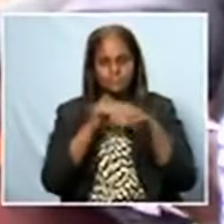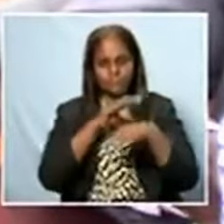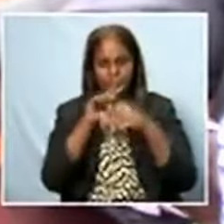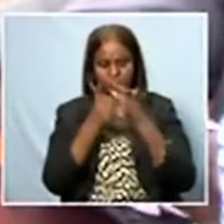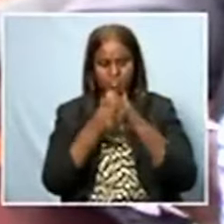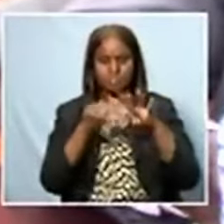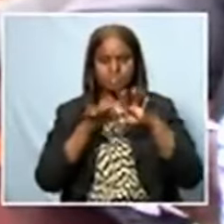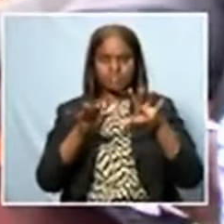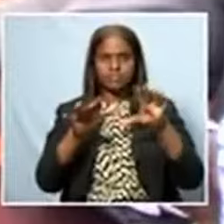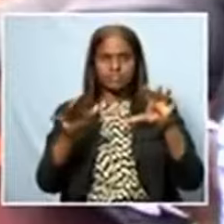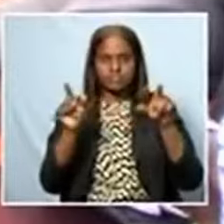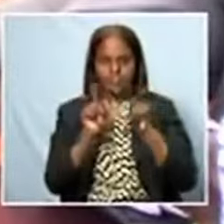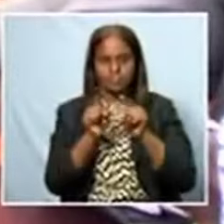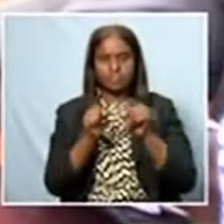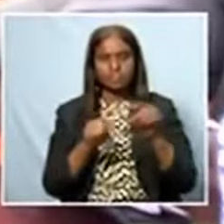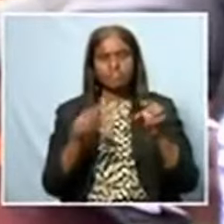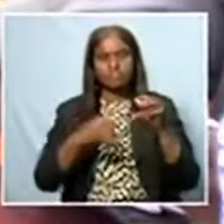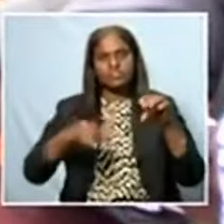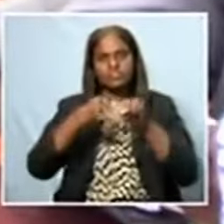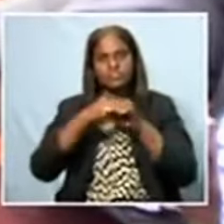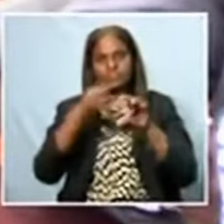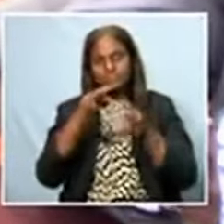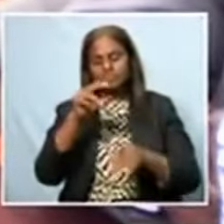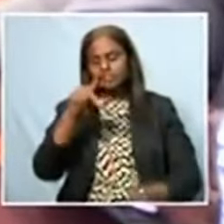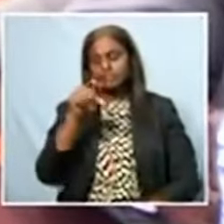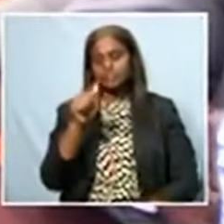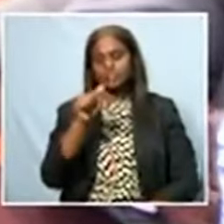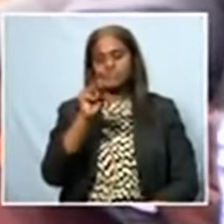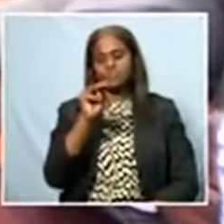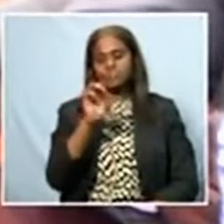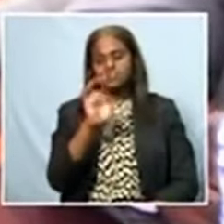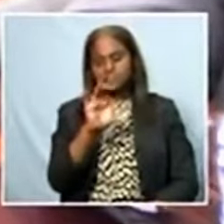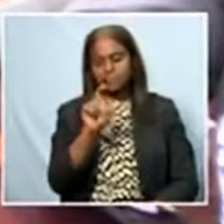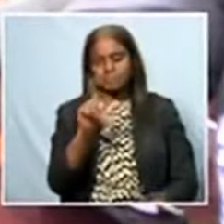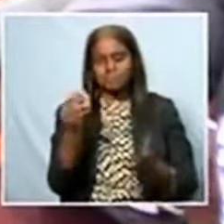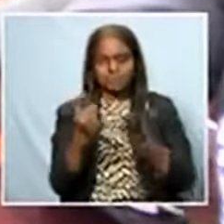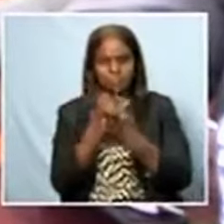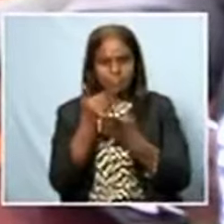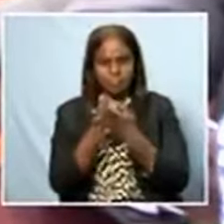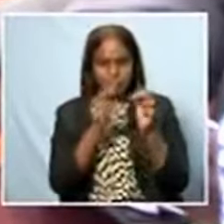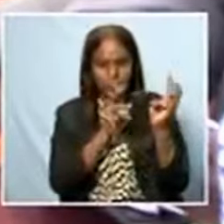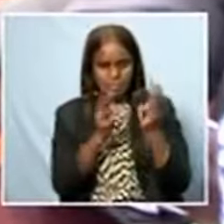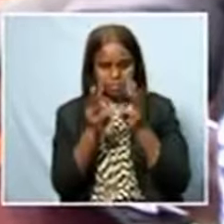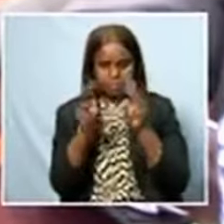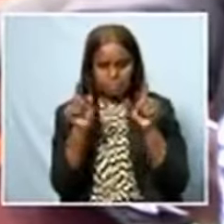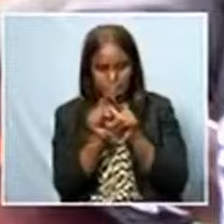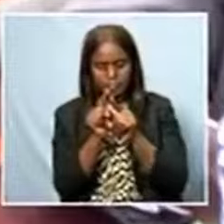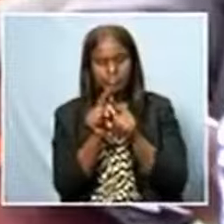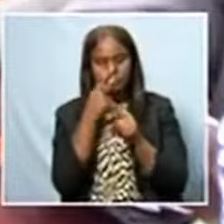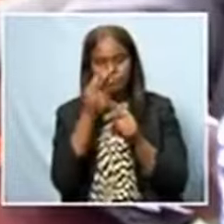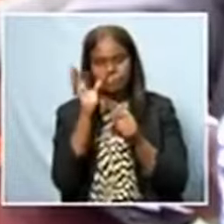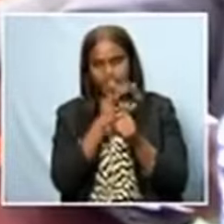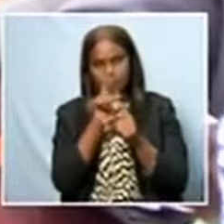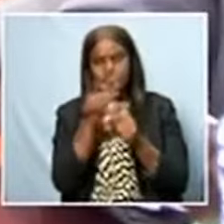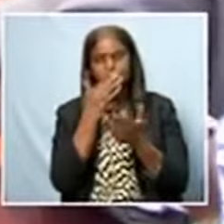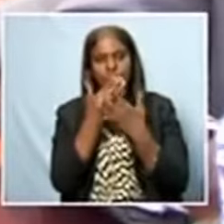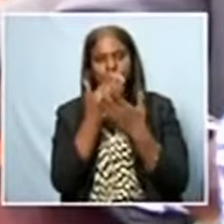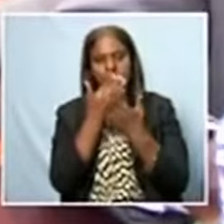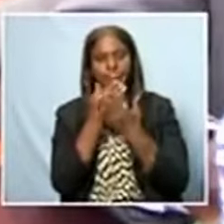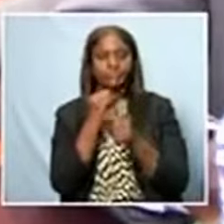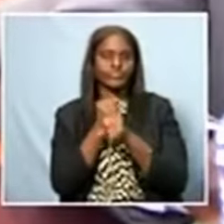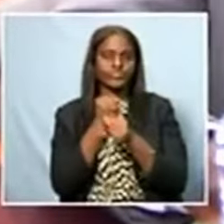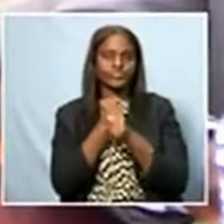widespread. The inclusion of PEMIC as a renewal mechanism was also seen as a practical